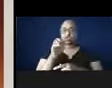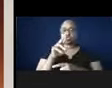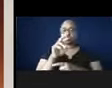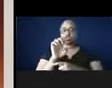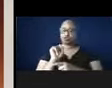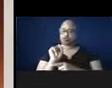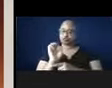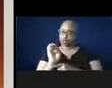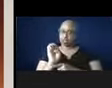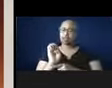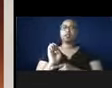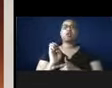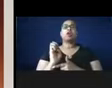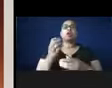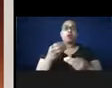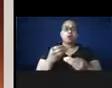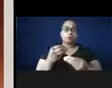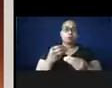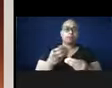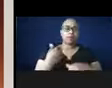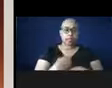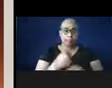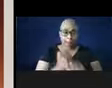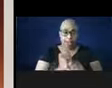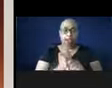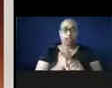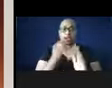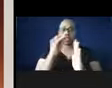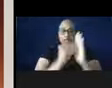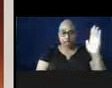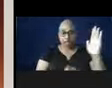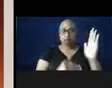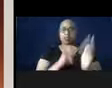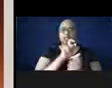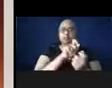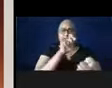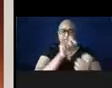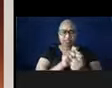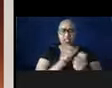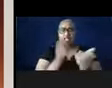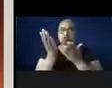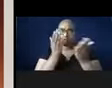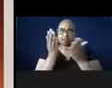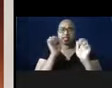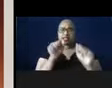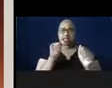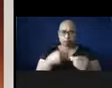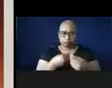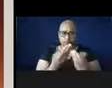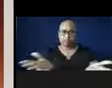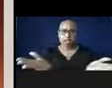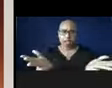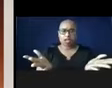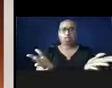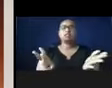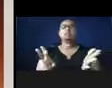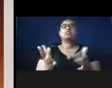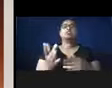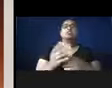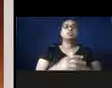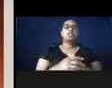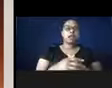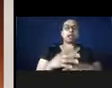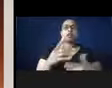talking about the type of specific visitor services that they could provide in type of interpretive planning, school